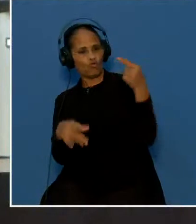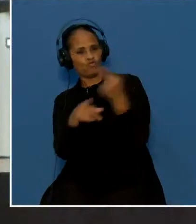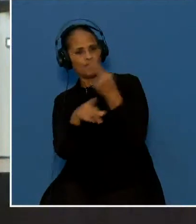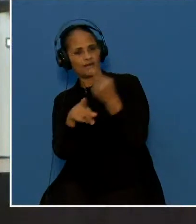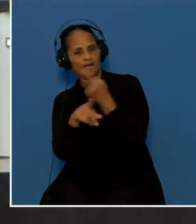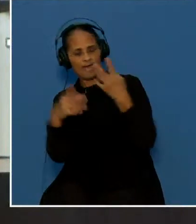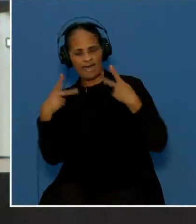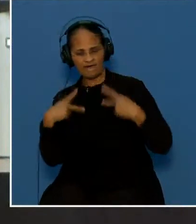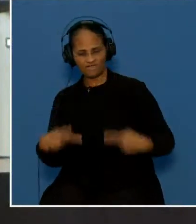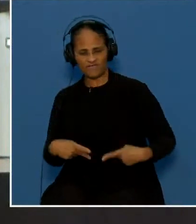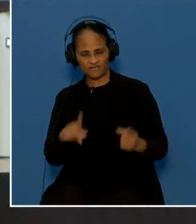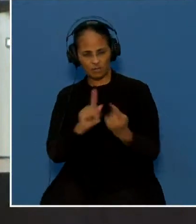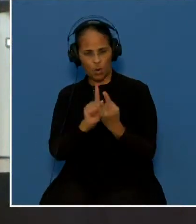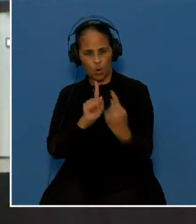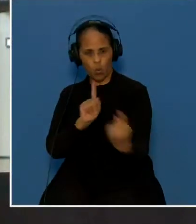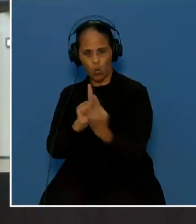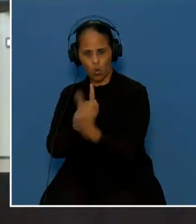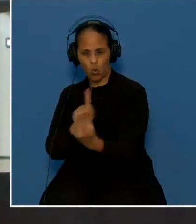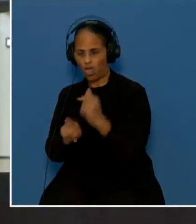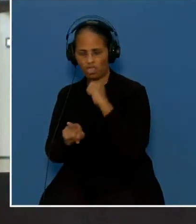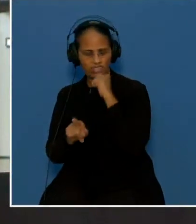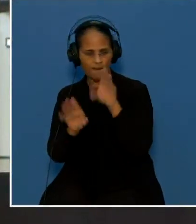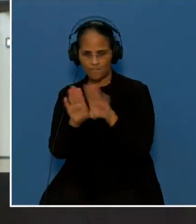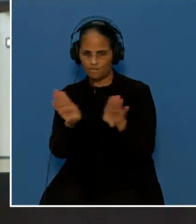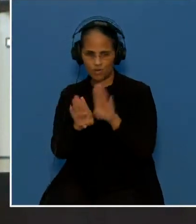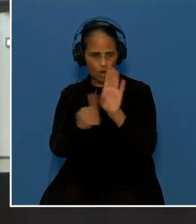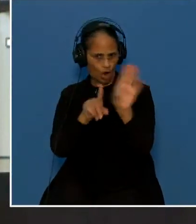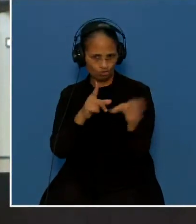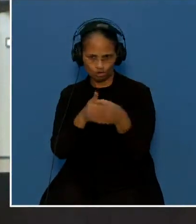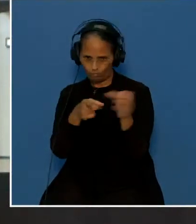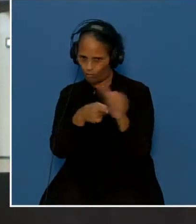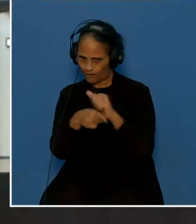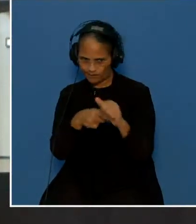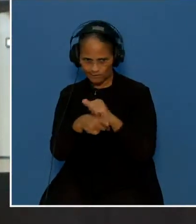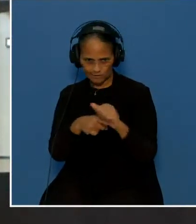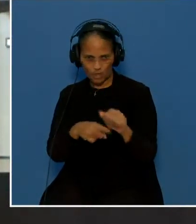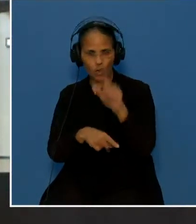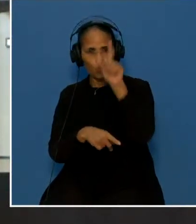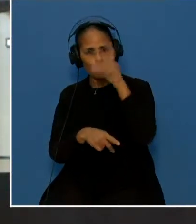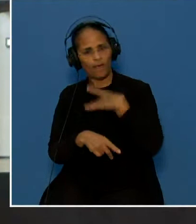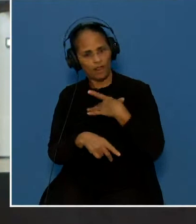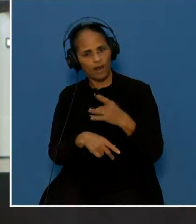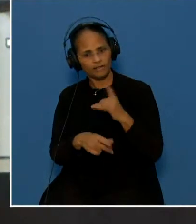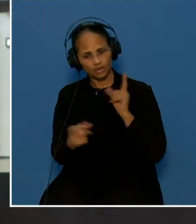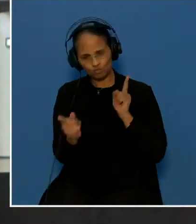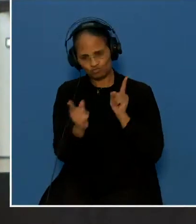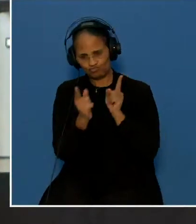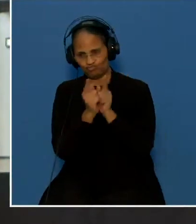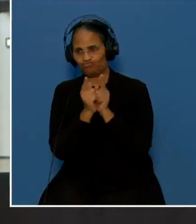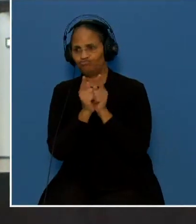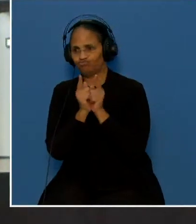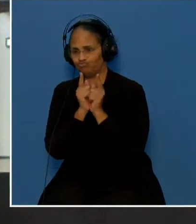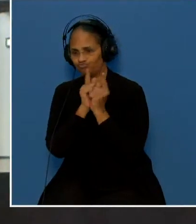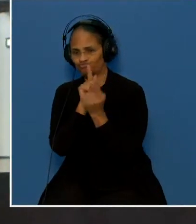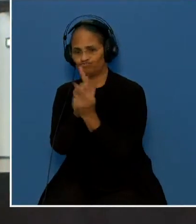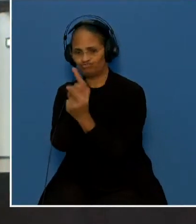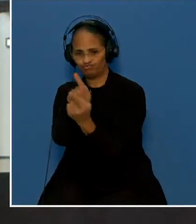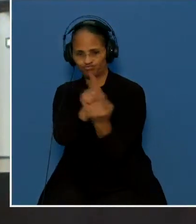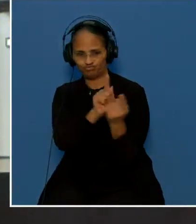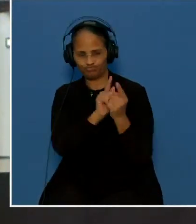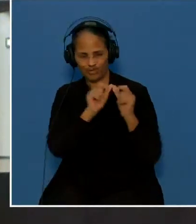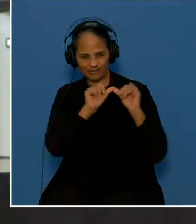and physically distance, which is not a Bermudian cultural practice, of course. We like to be together. We like to stay together.